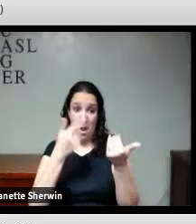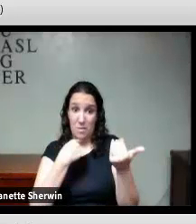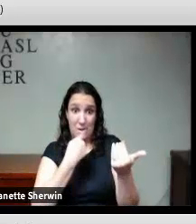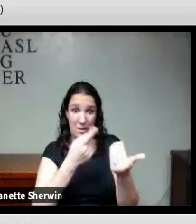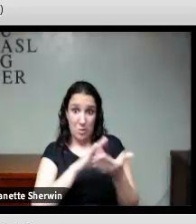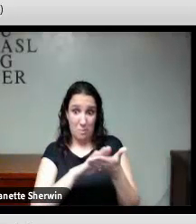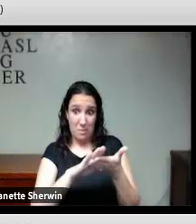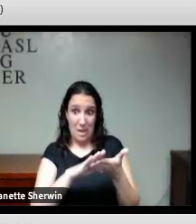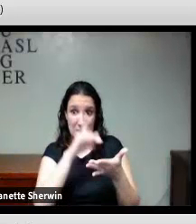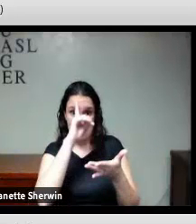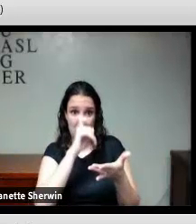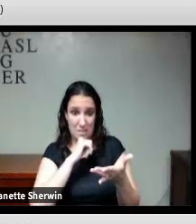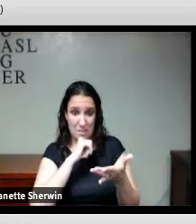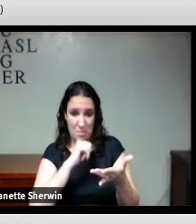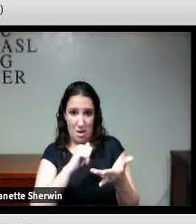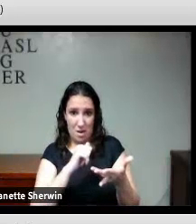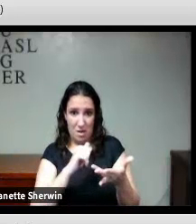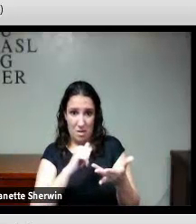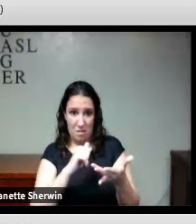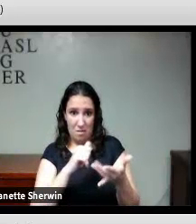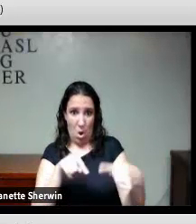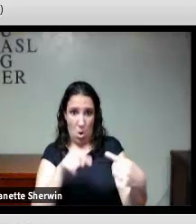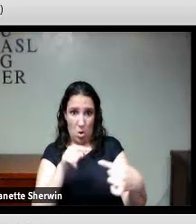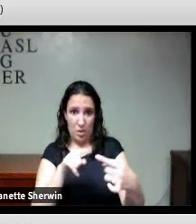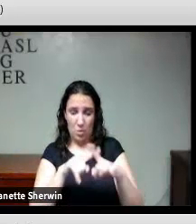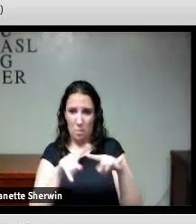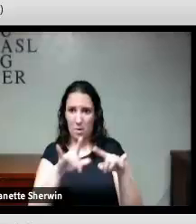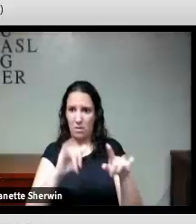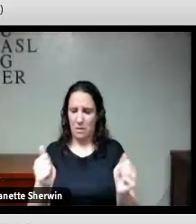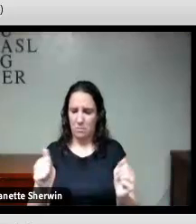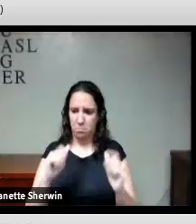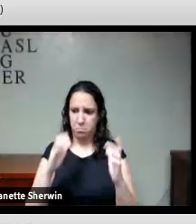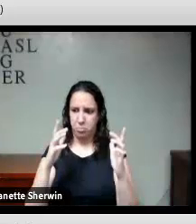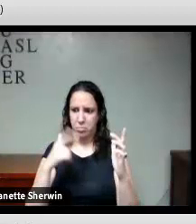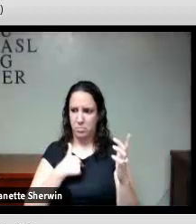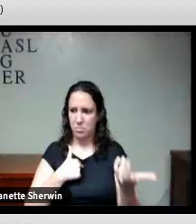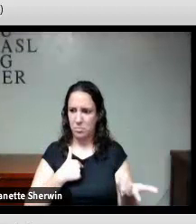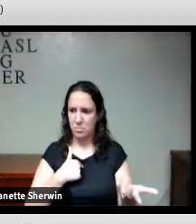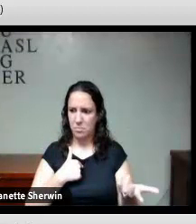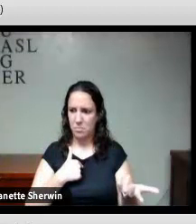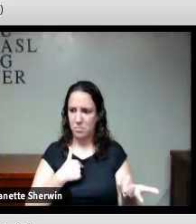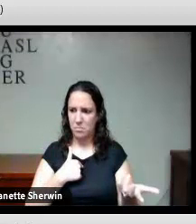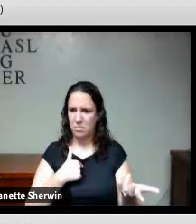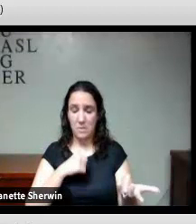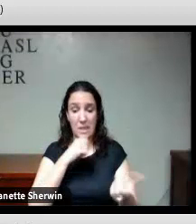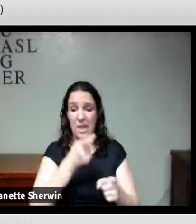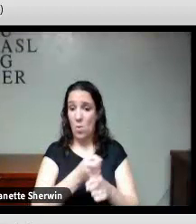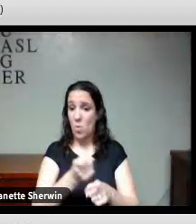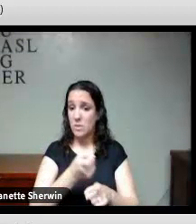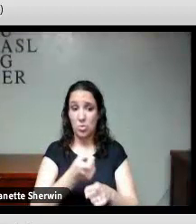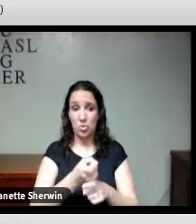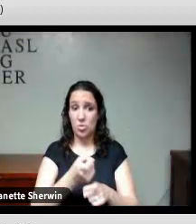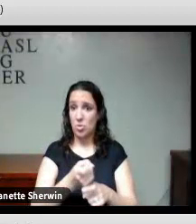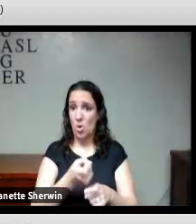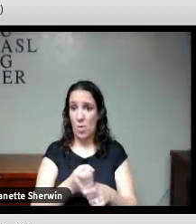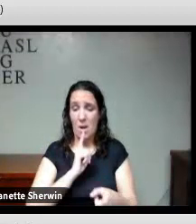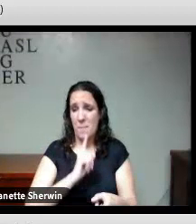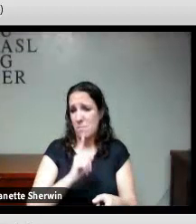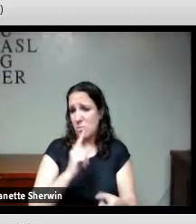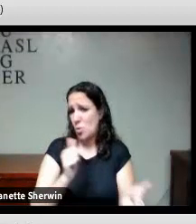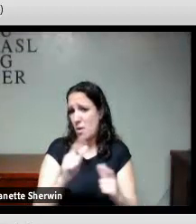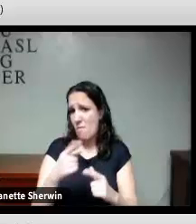heckle anybody in a workshop, but that startled me. And he meant it. He wasn't joking. I mean, we've probably all said things kind